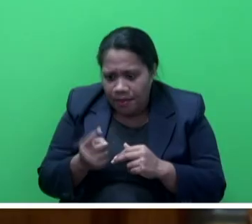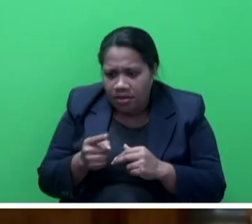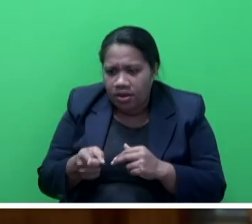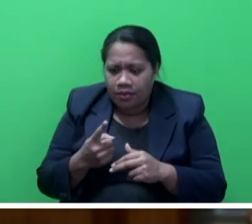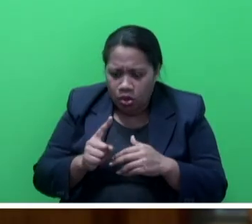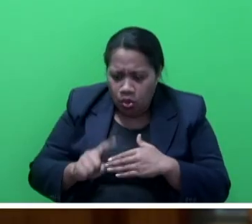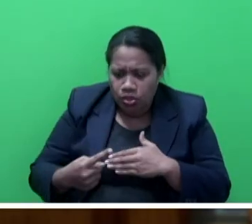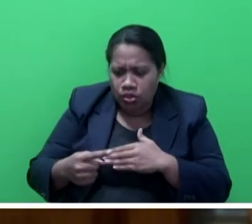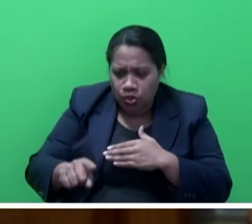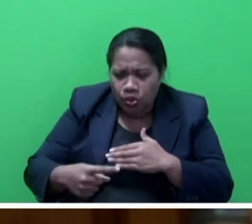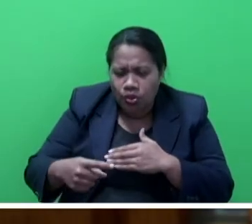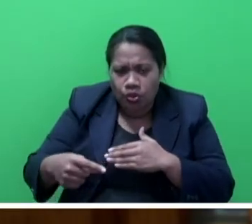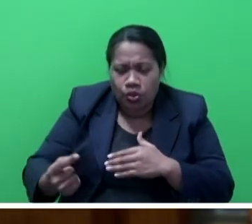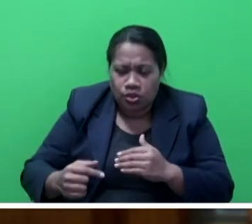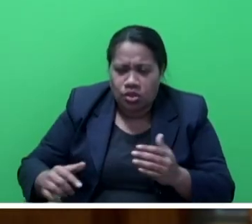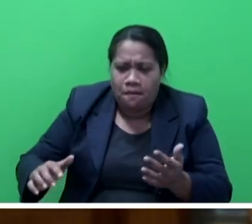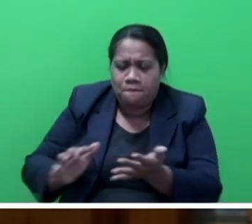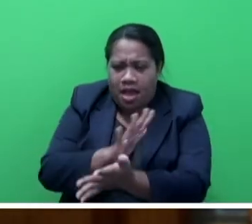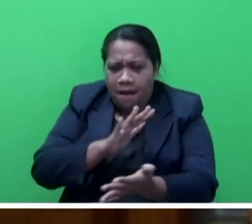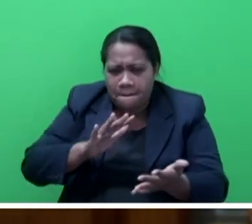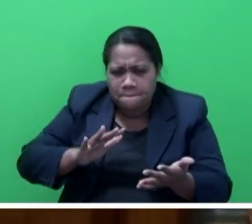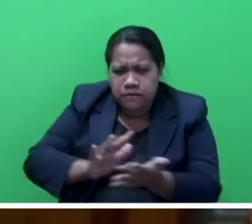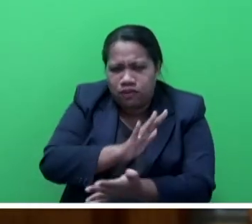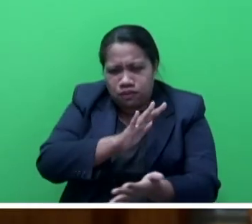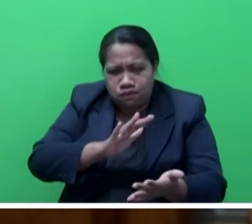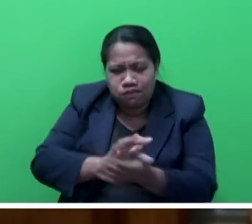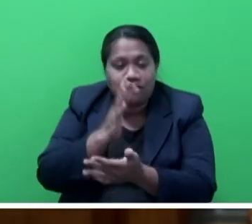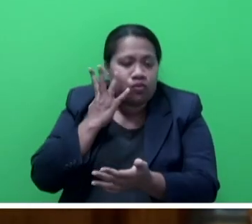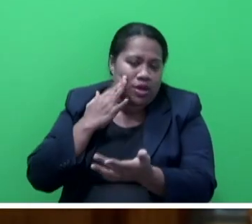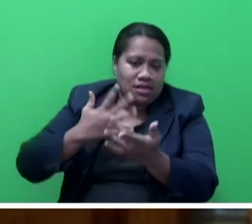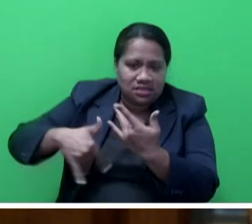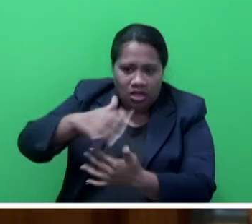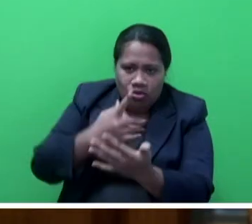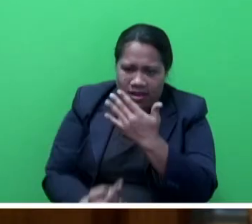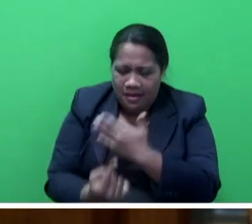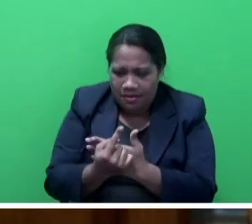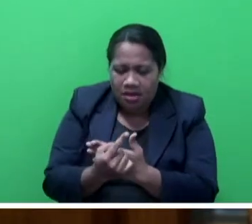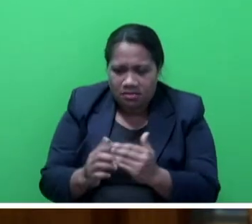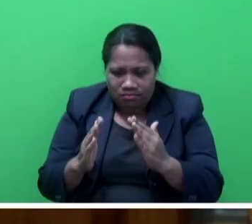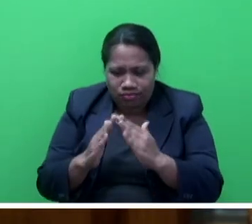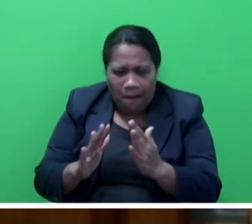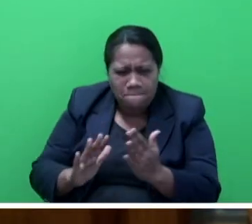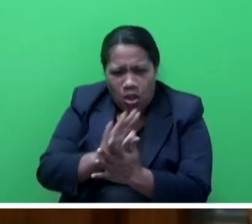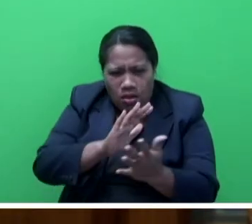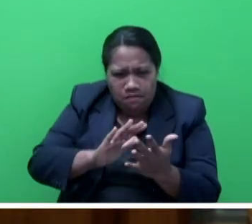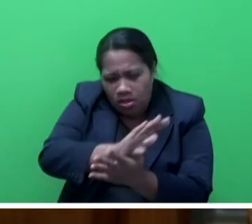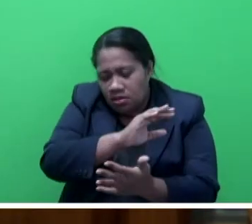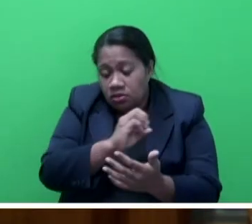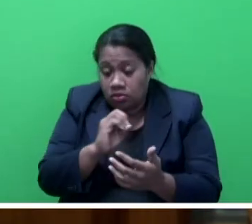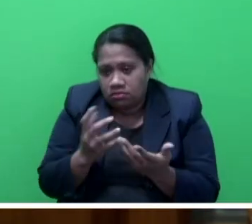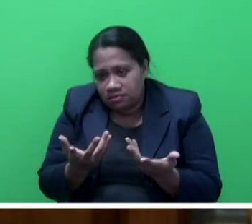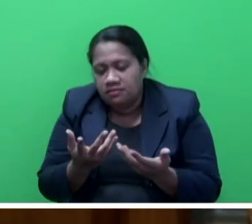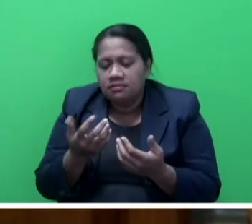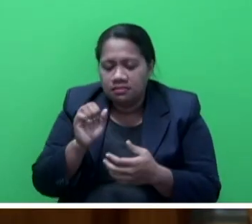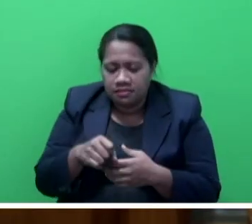by previous cyclones. So a thorough infrastructure audit is the next phase of work for our ministry, so that even though some